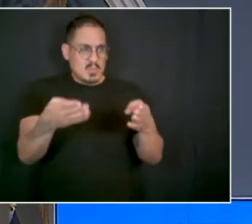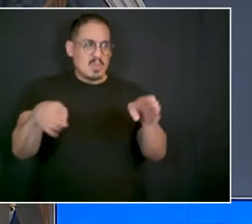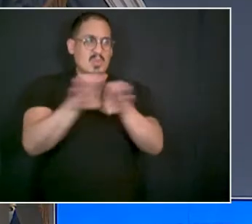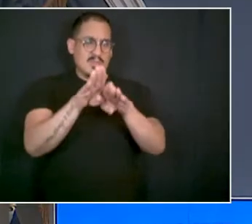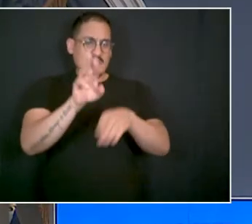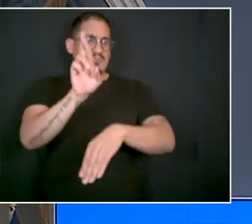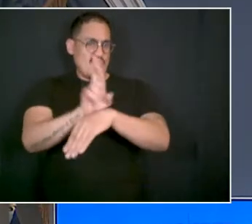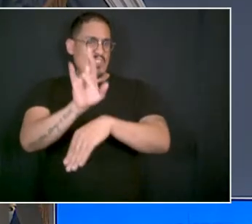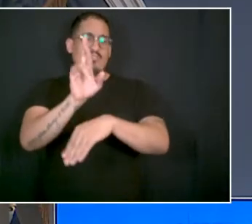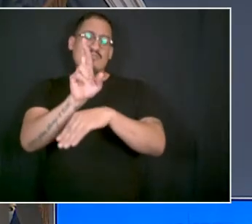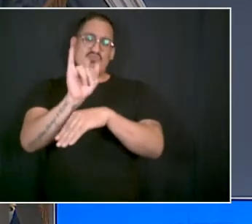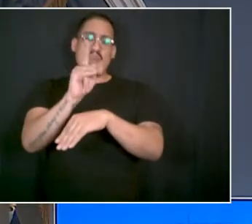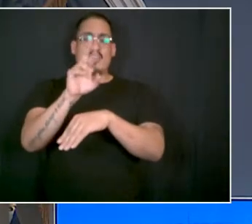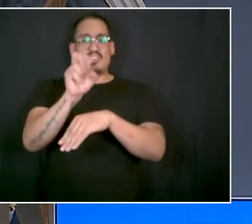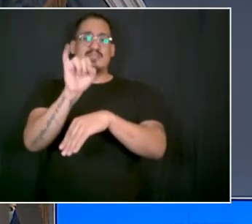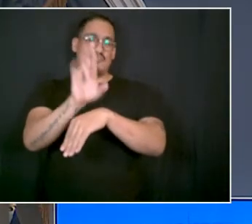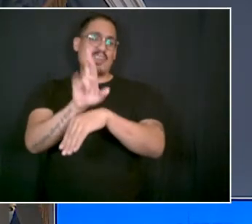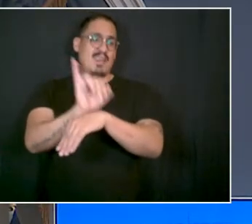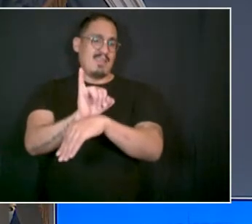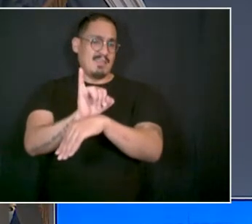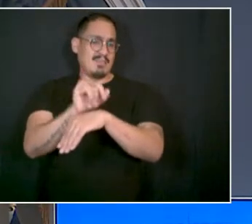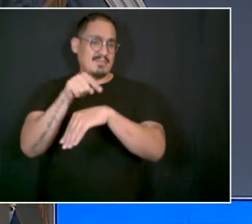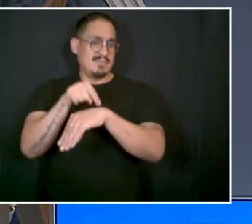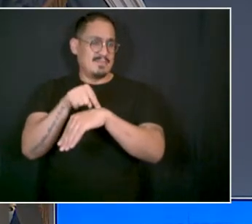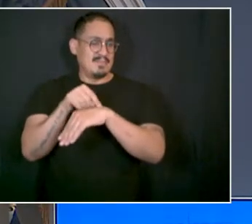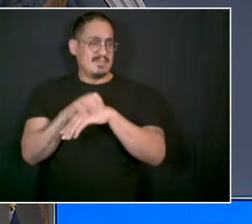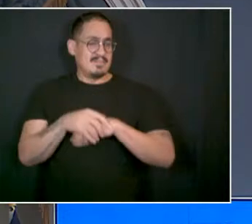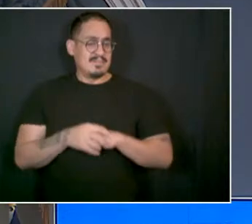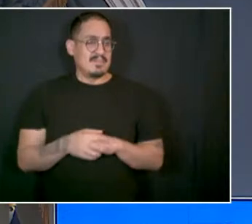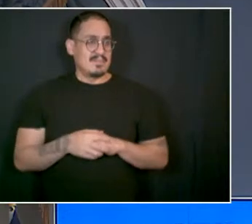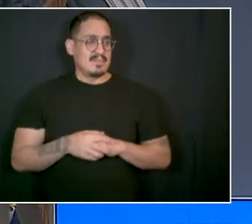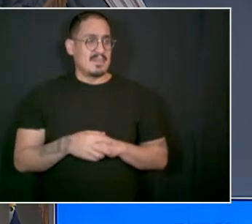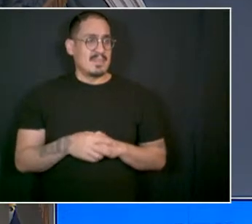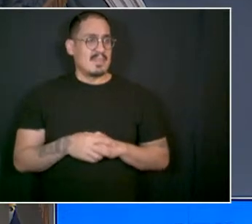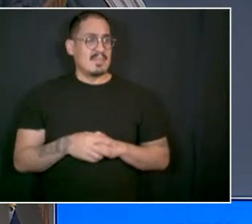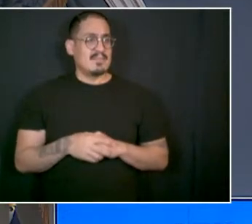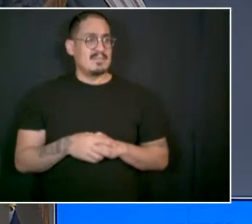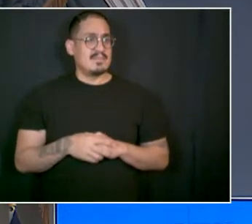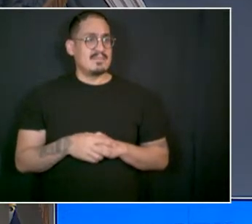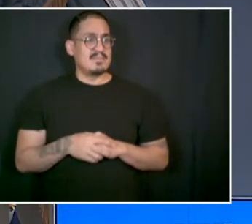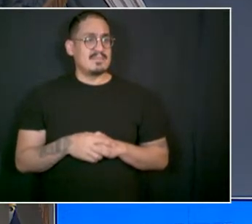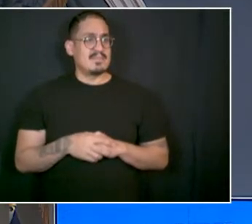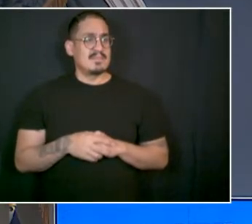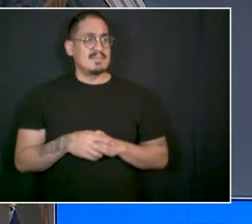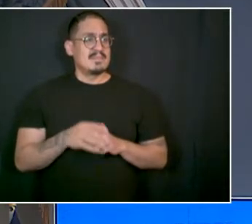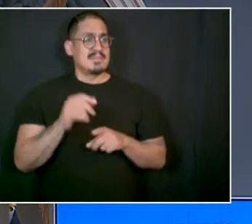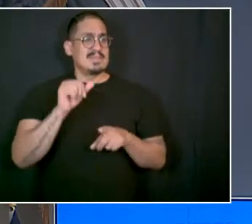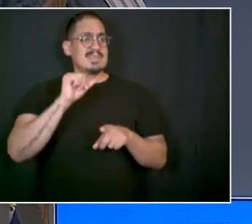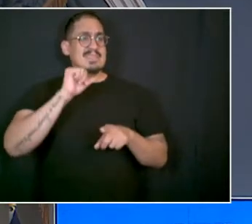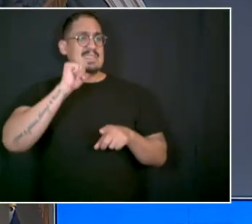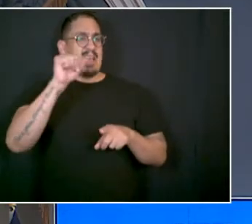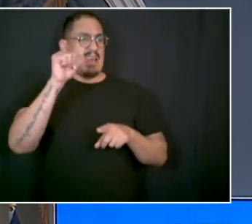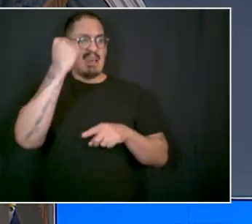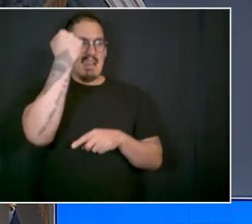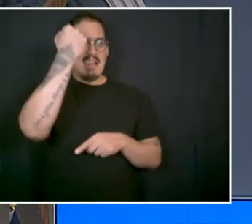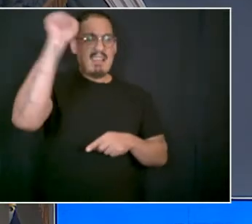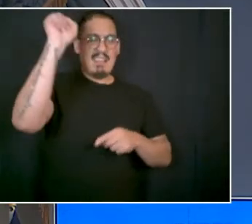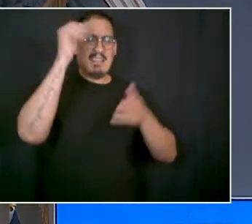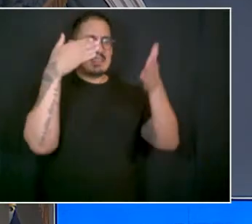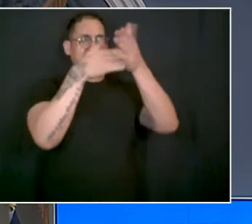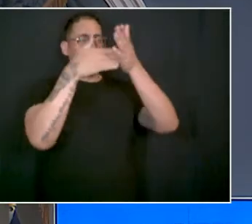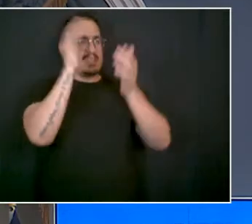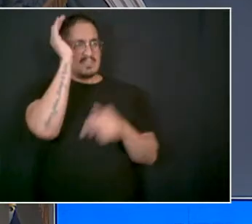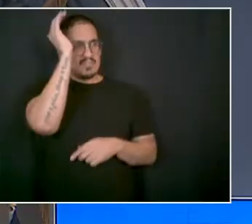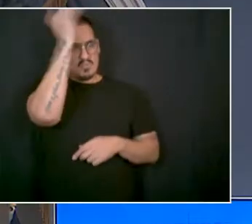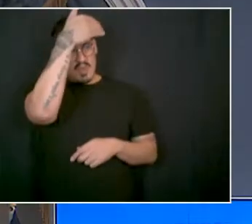give him something like pushing back against the Trump administration and their policies to try to get back some federal